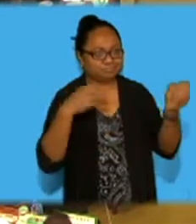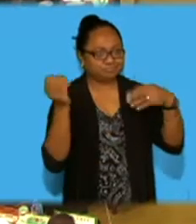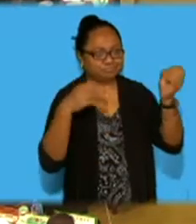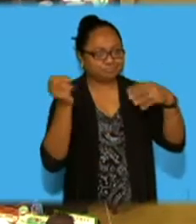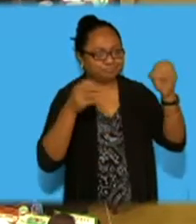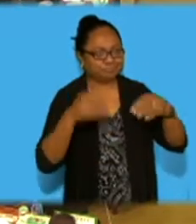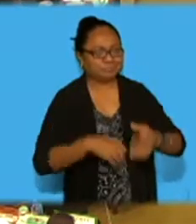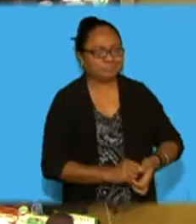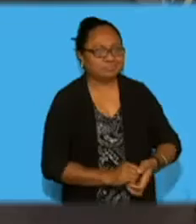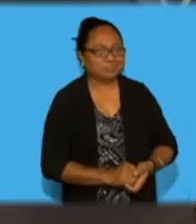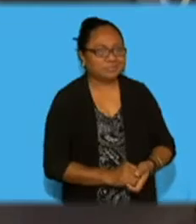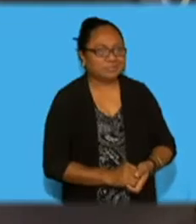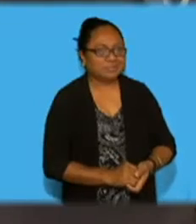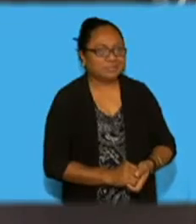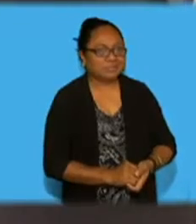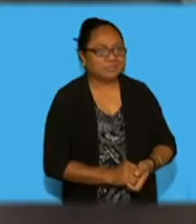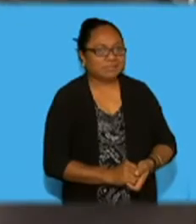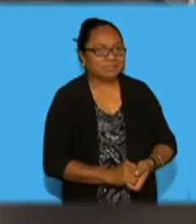Thank you.